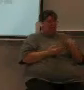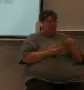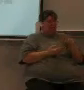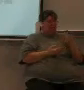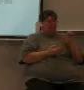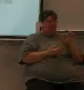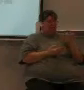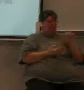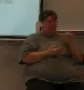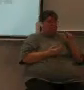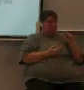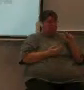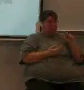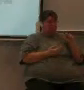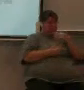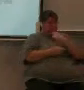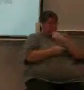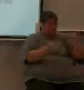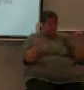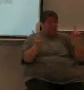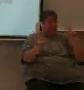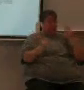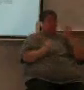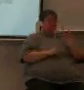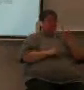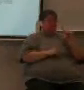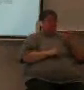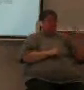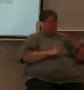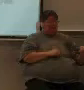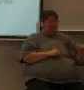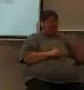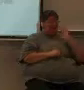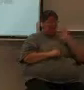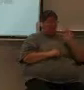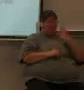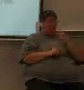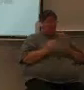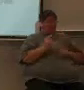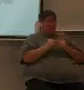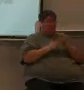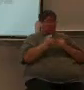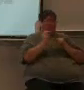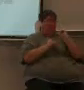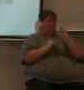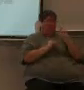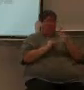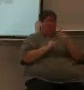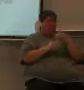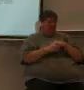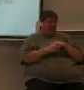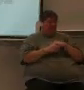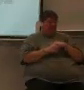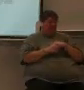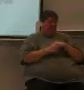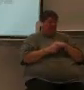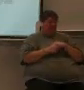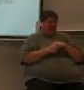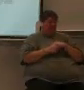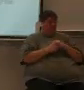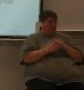tissues of animals over a course of lifetime, including people, and you'd have these effects down the